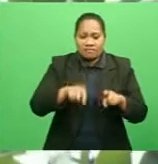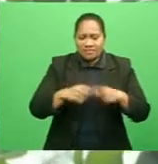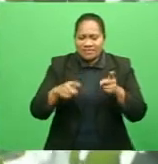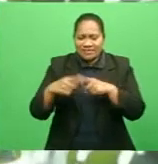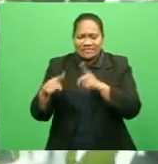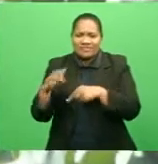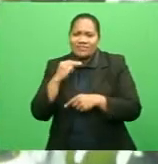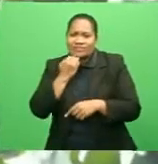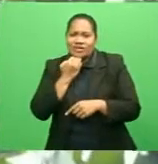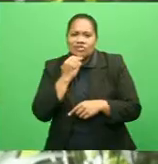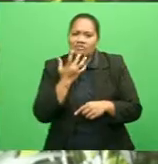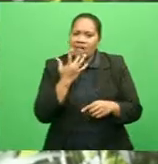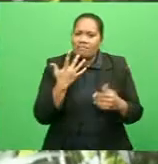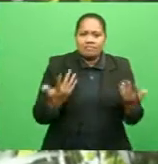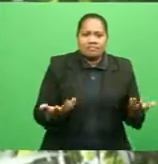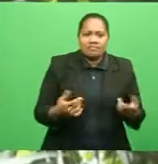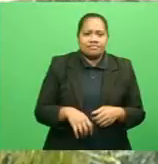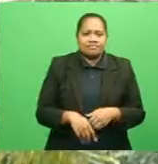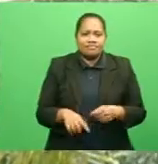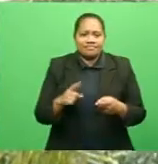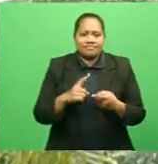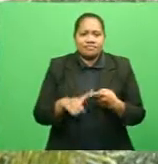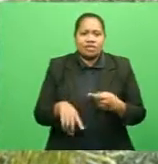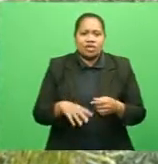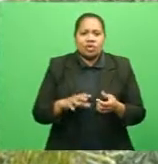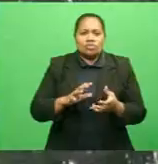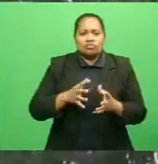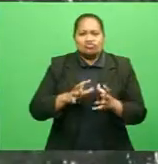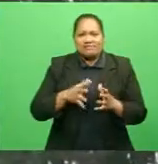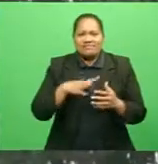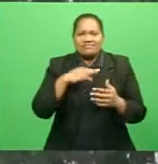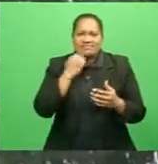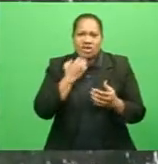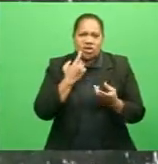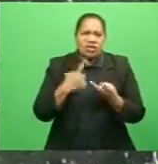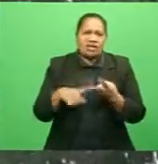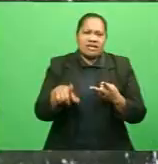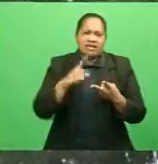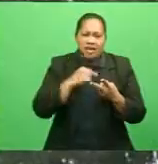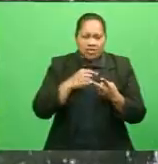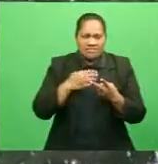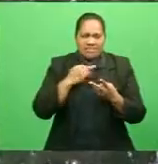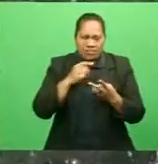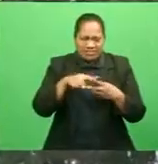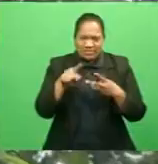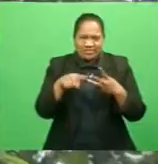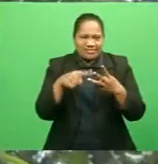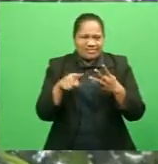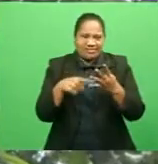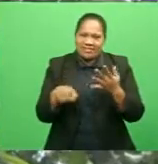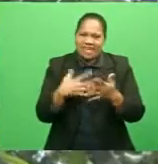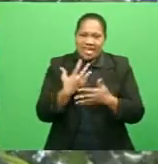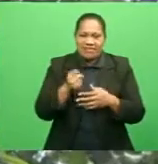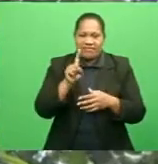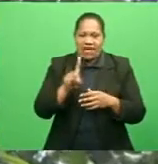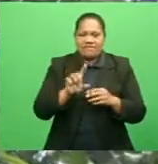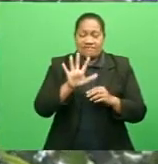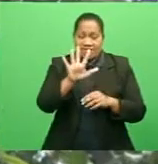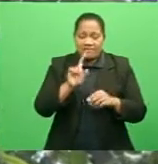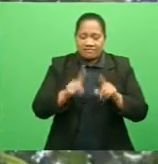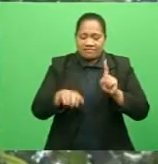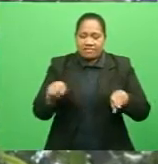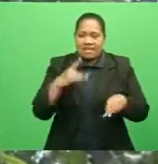are juicy mango, parrot mango, peach mango, Fiji mango and the hybrid ones. Felipe